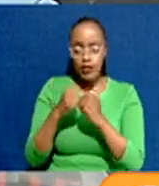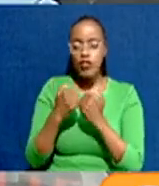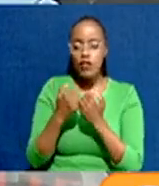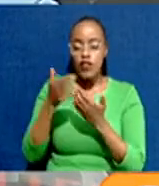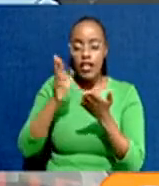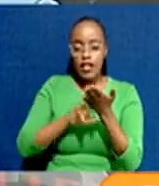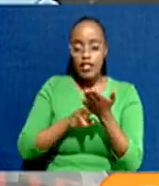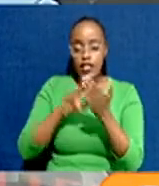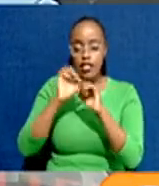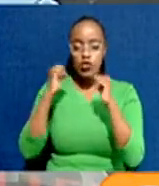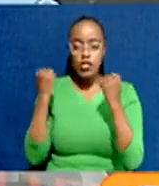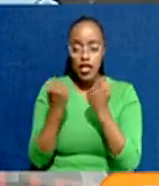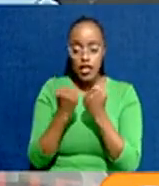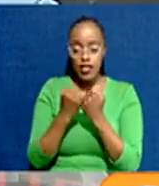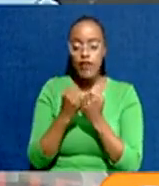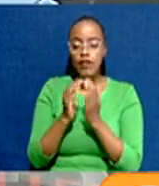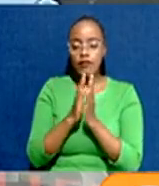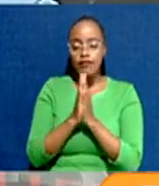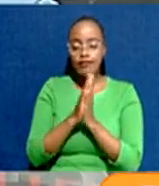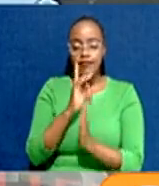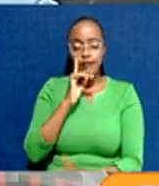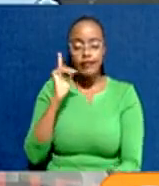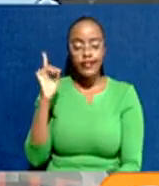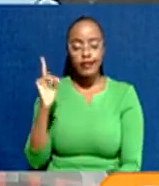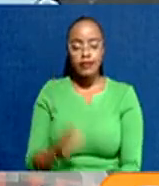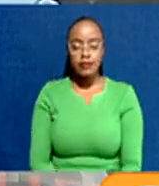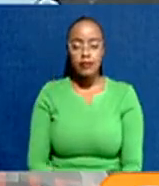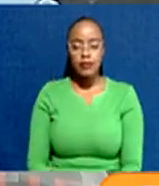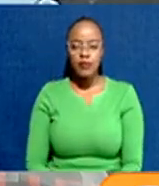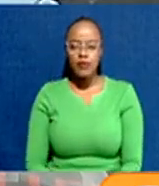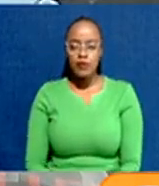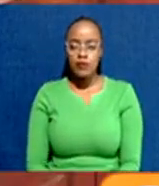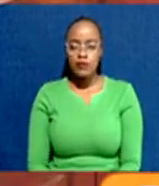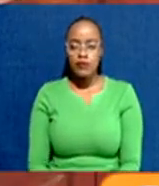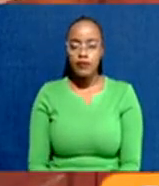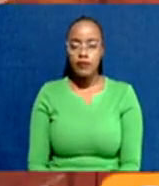registered societies. The story was produced by very own Jorogi Gatete.